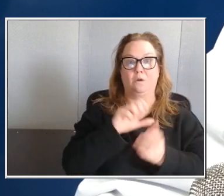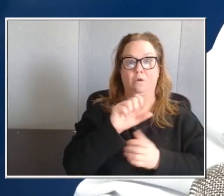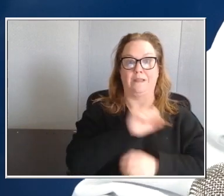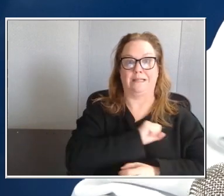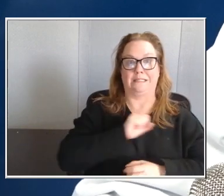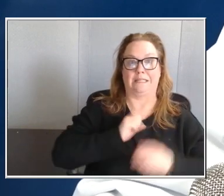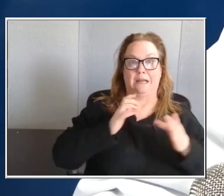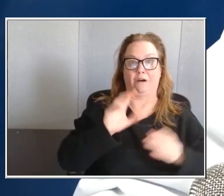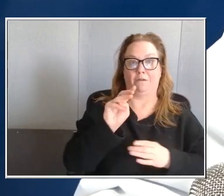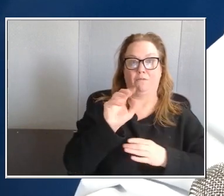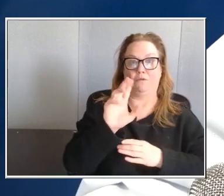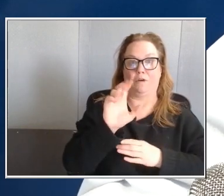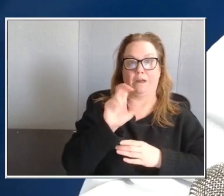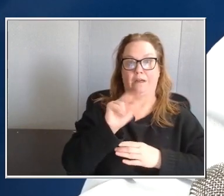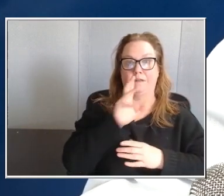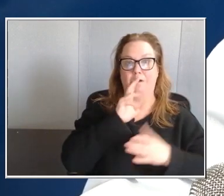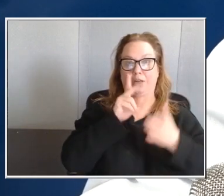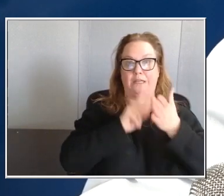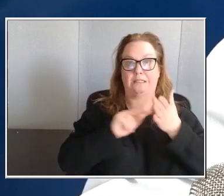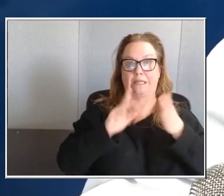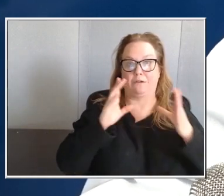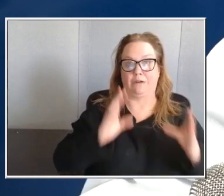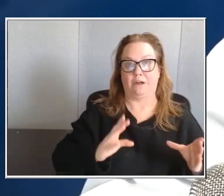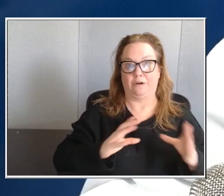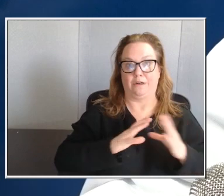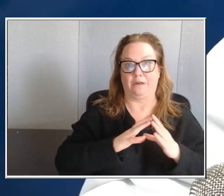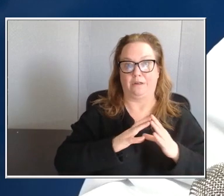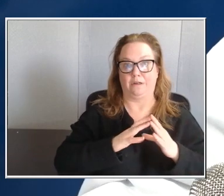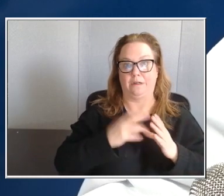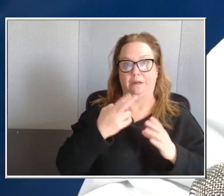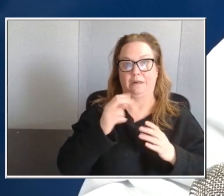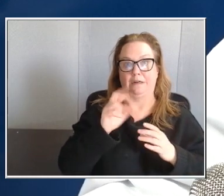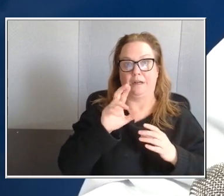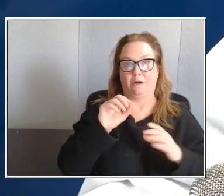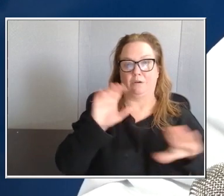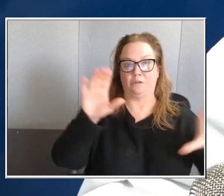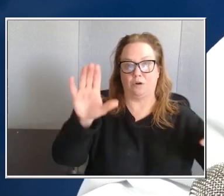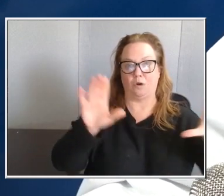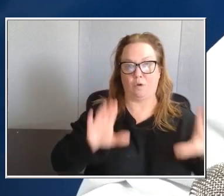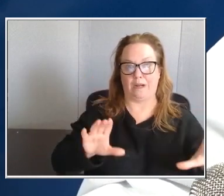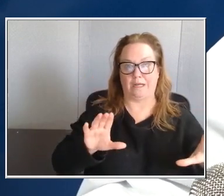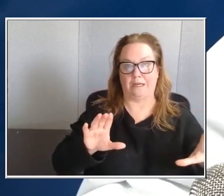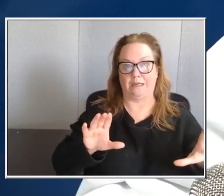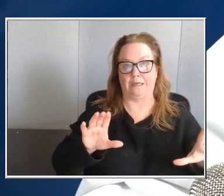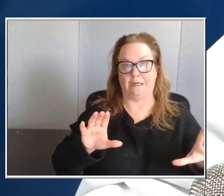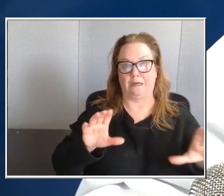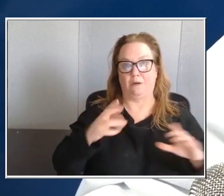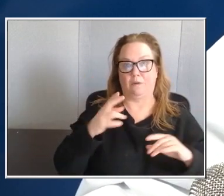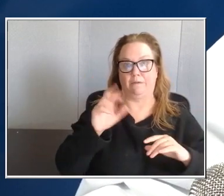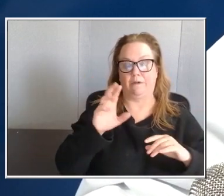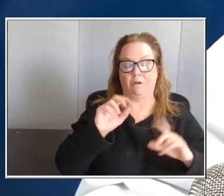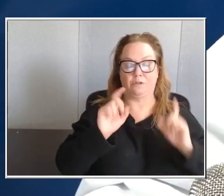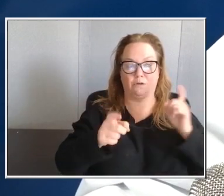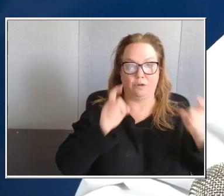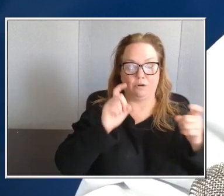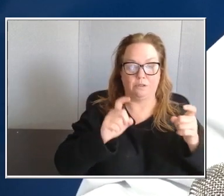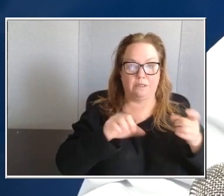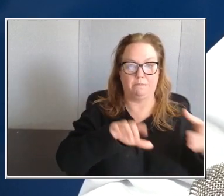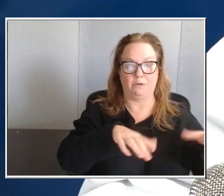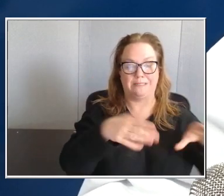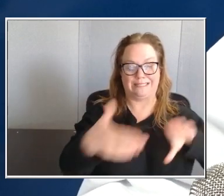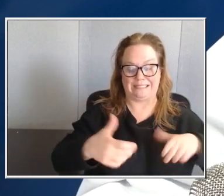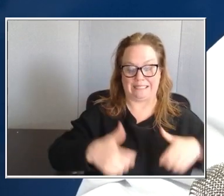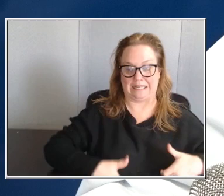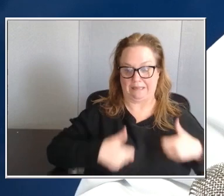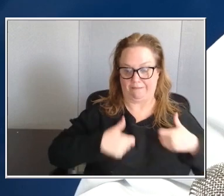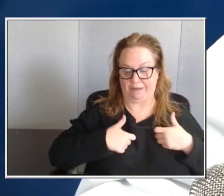talking to the Secretary. Heroes are great, and we have heroes who are donors, both deceased and living, and